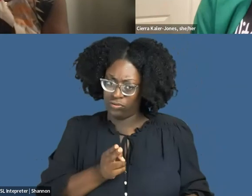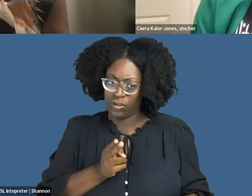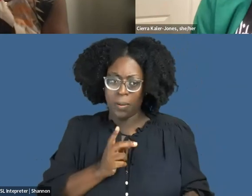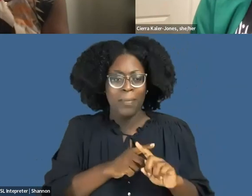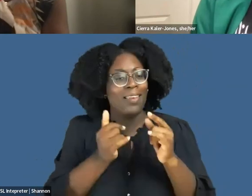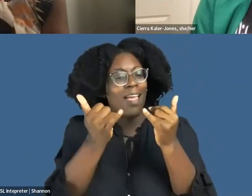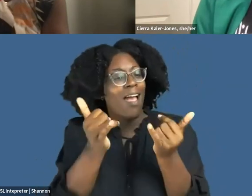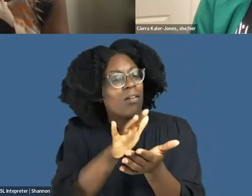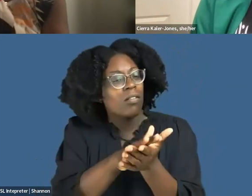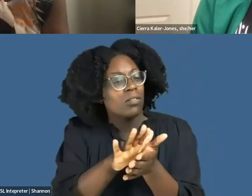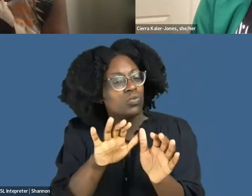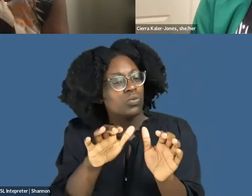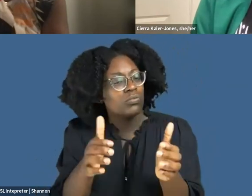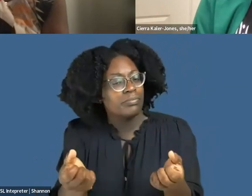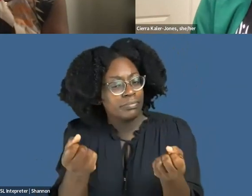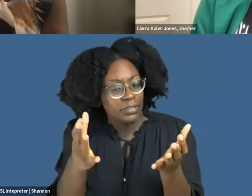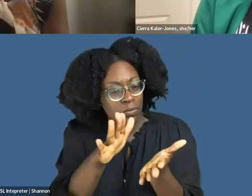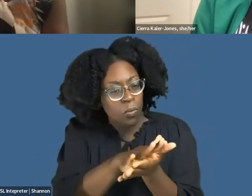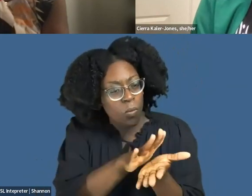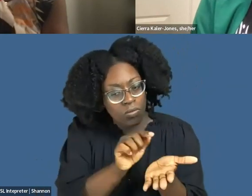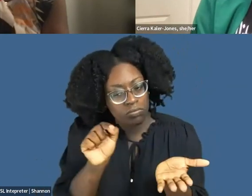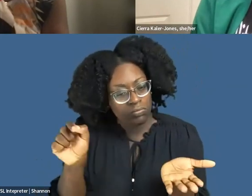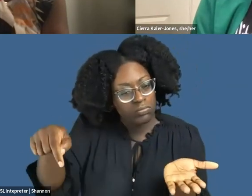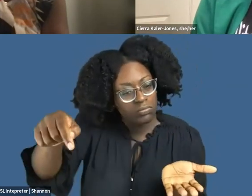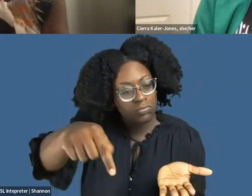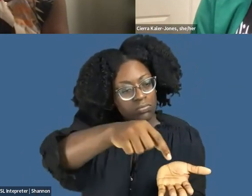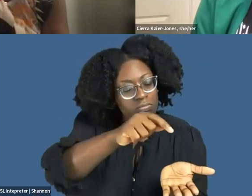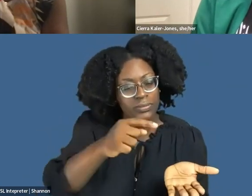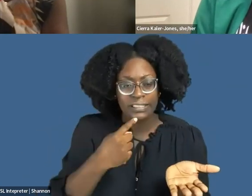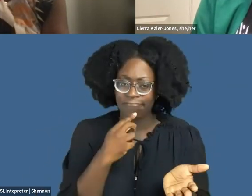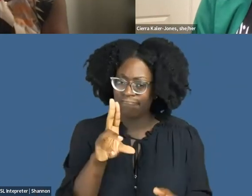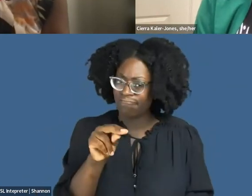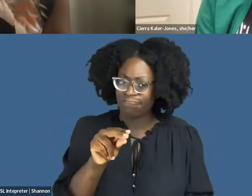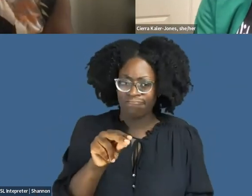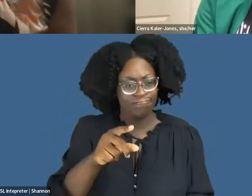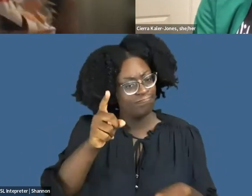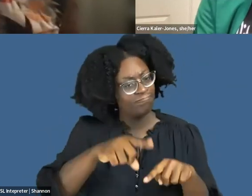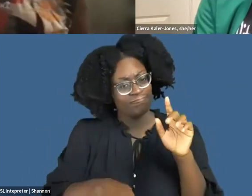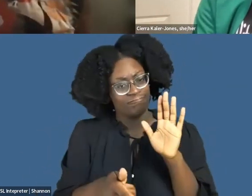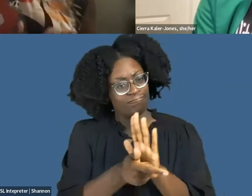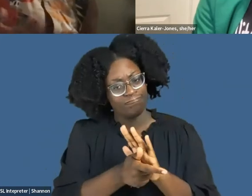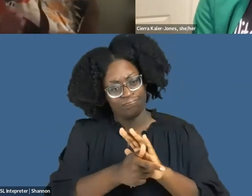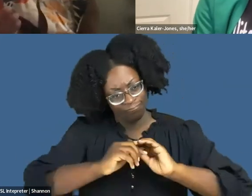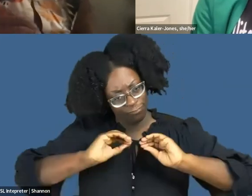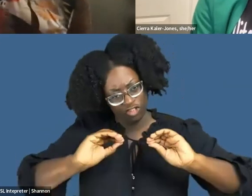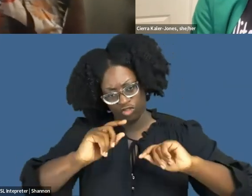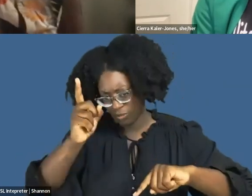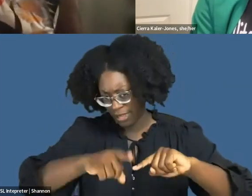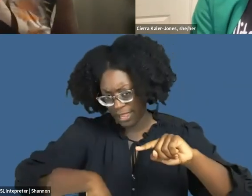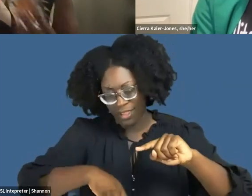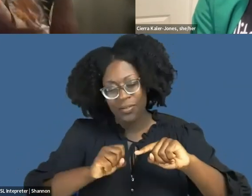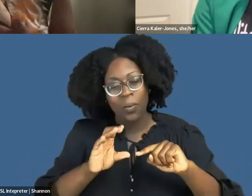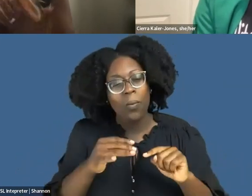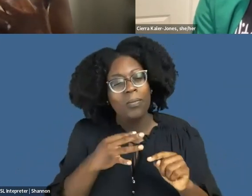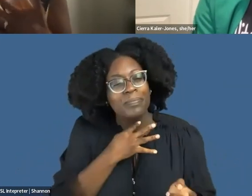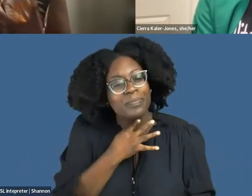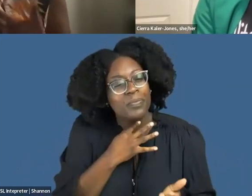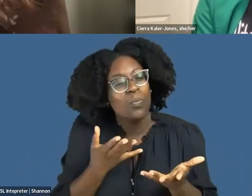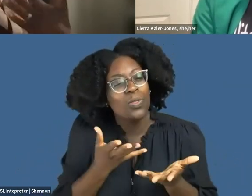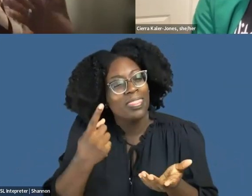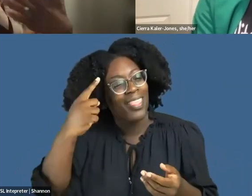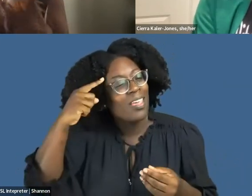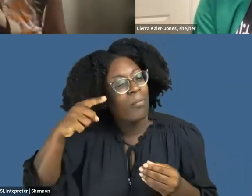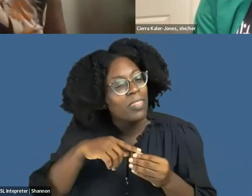do they relate to many of the stories that we talked about tonight? Yeah, I mean, you know, I'm right there with you. I think there's a bill to come